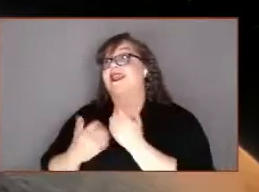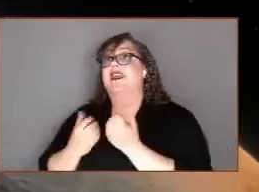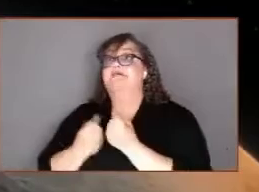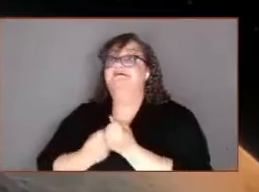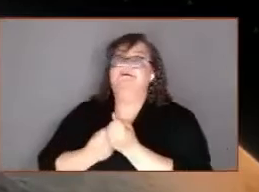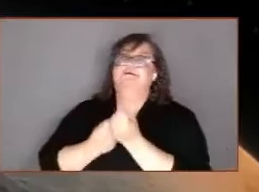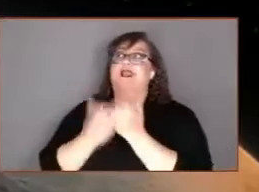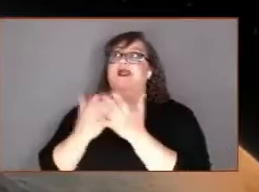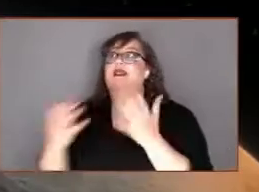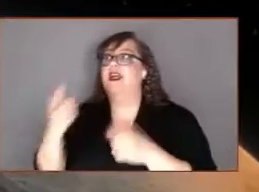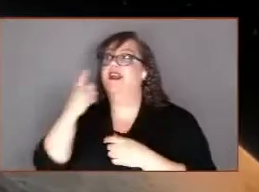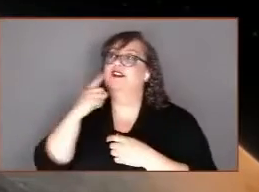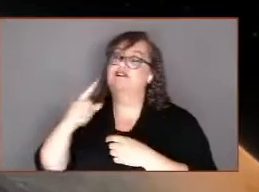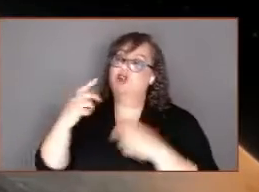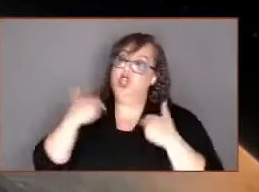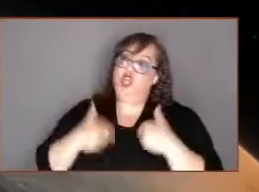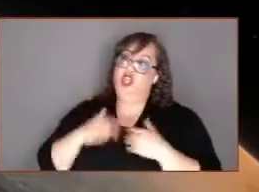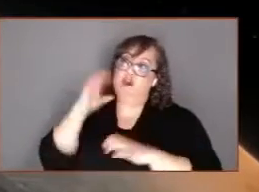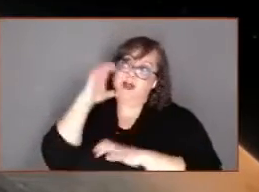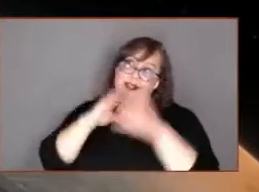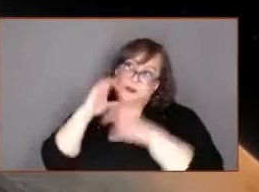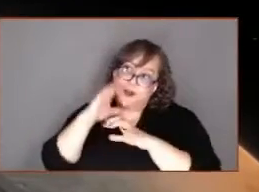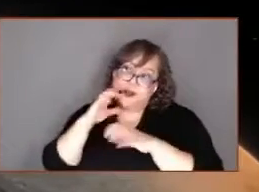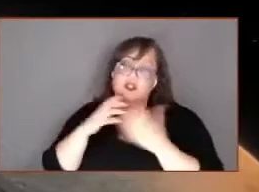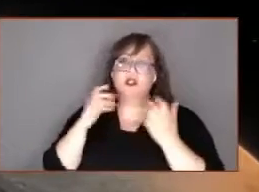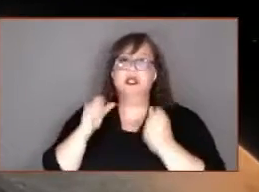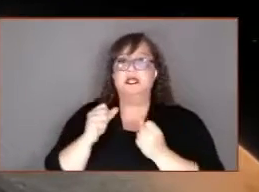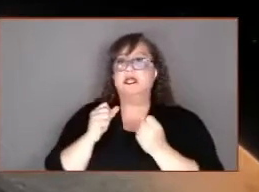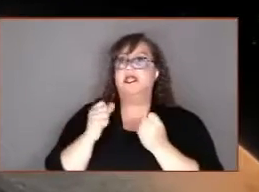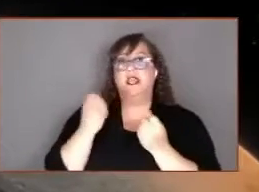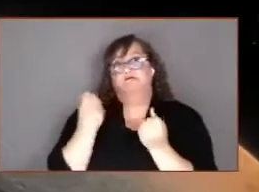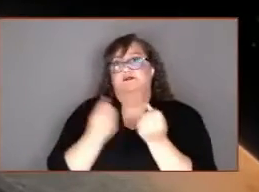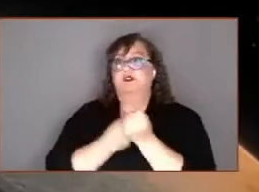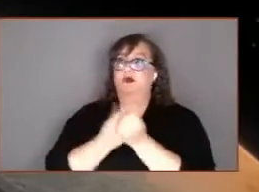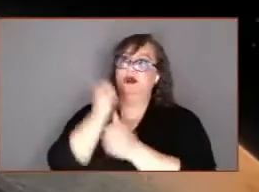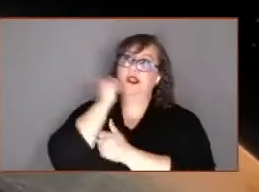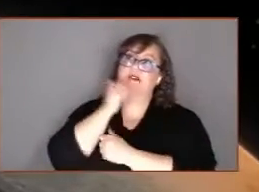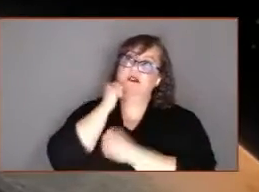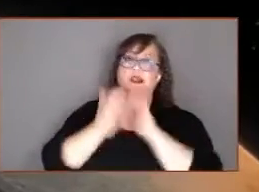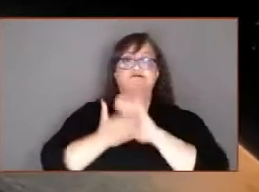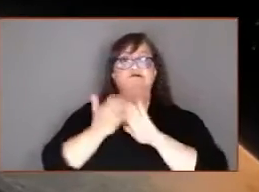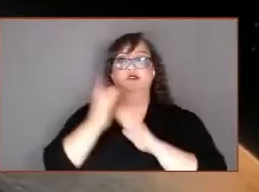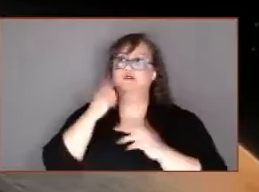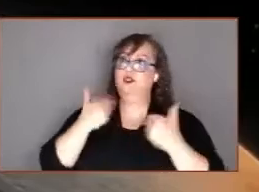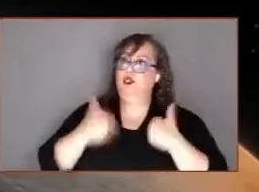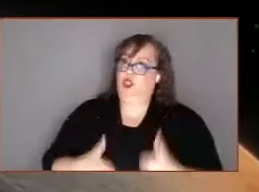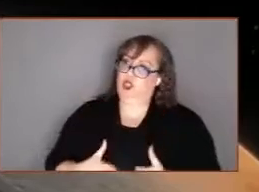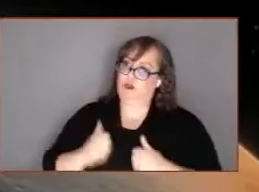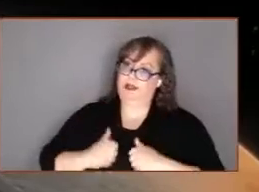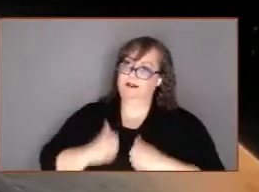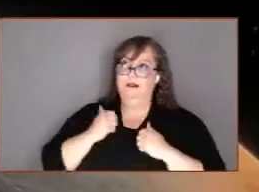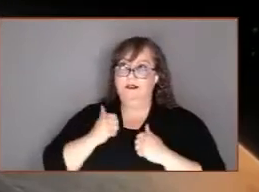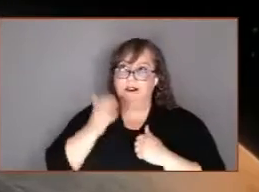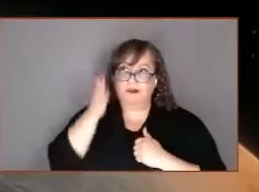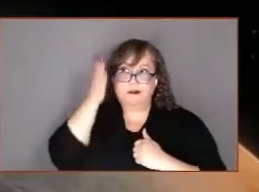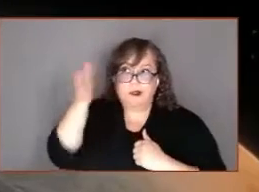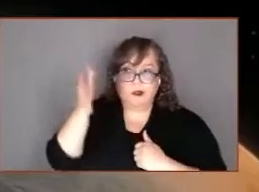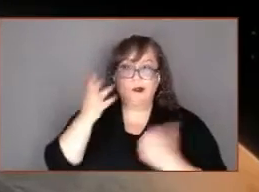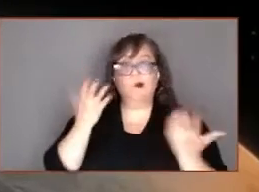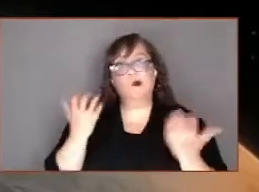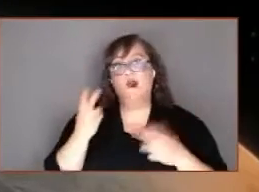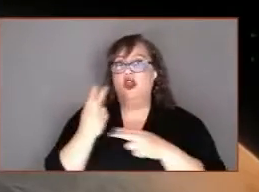it. It can support the day-to-day operations of humans in those locations, and you could use it to